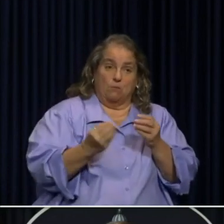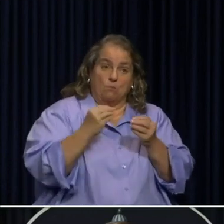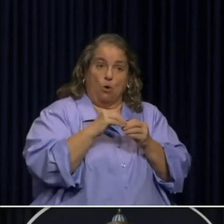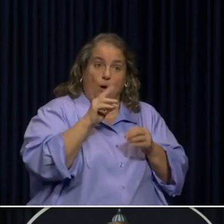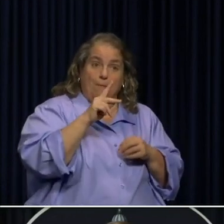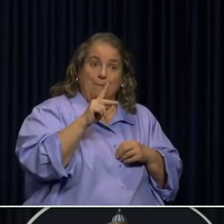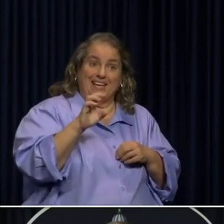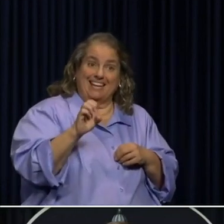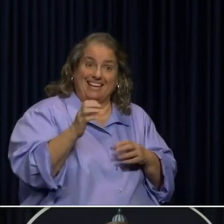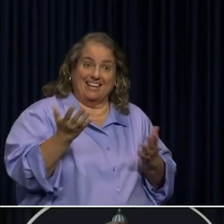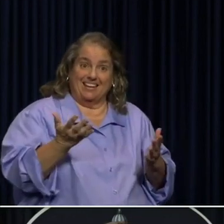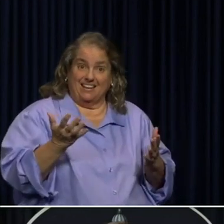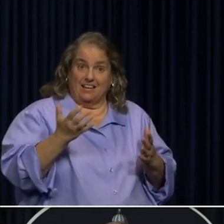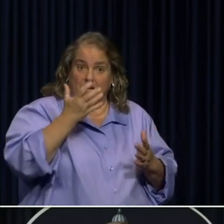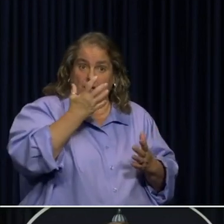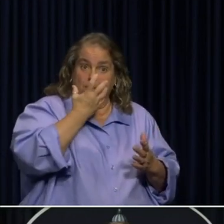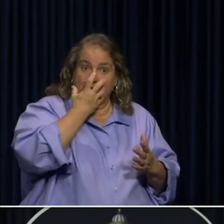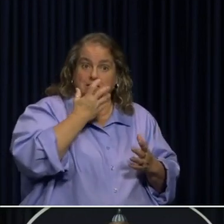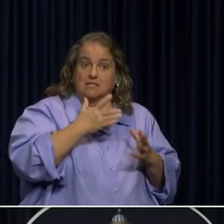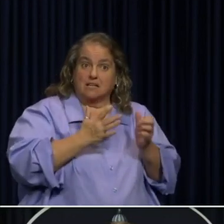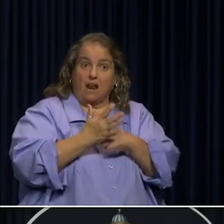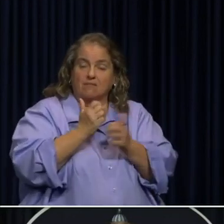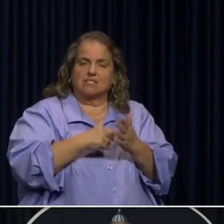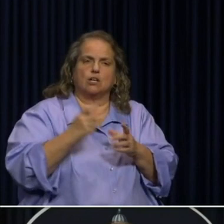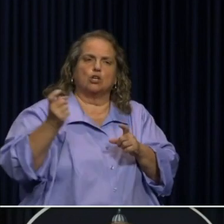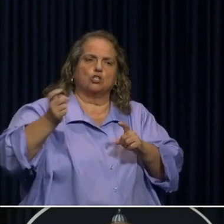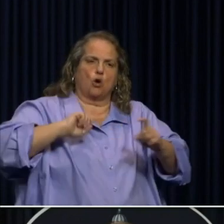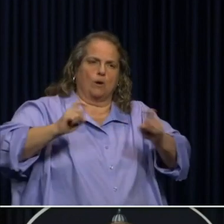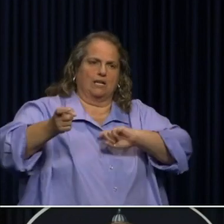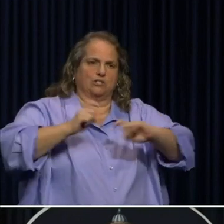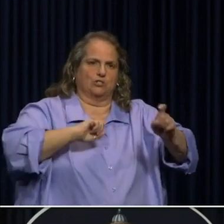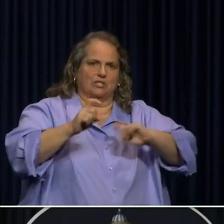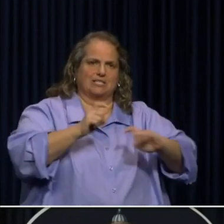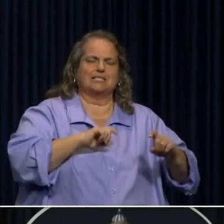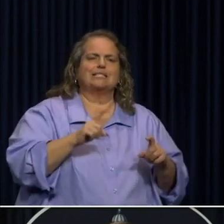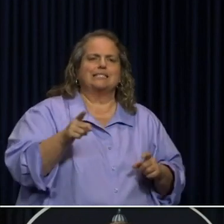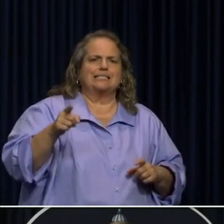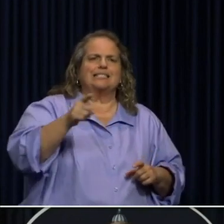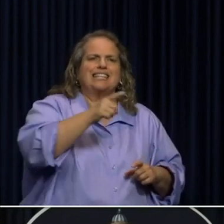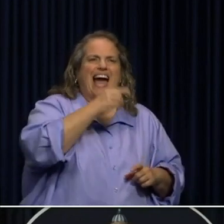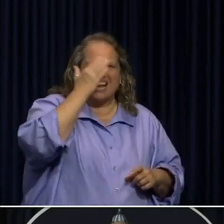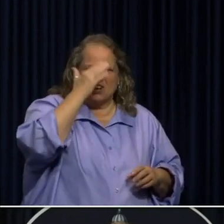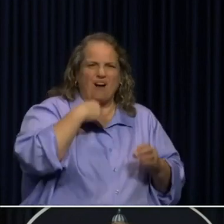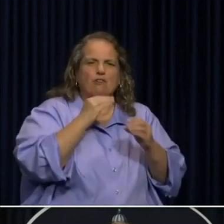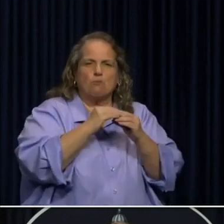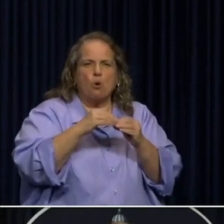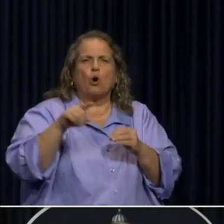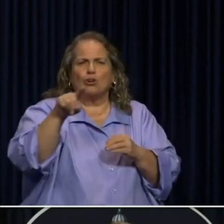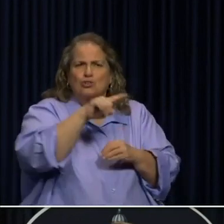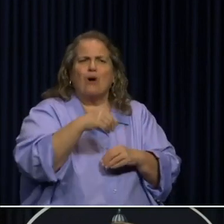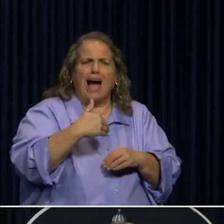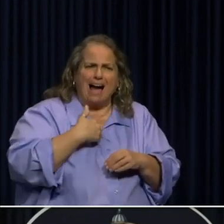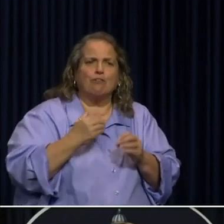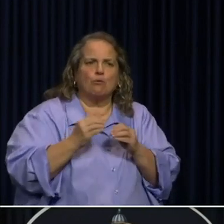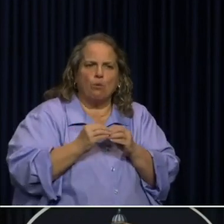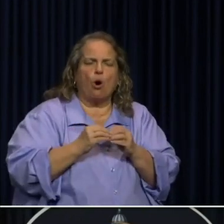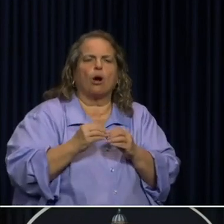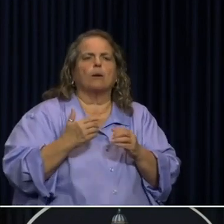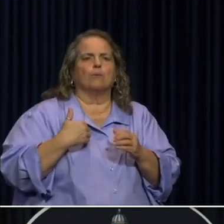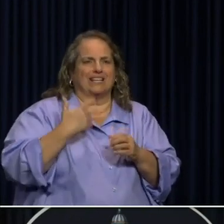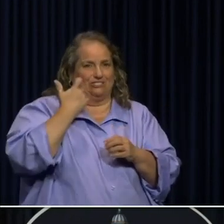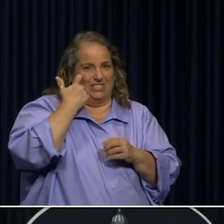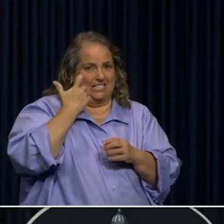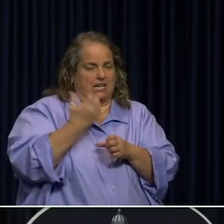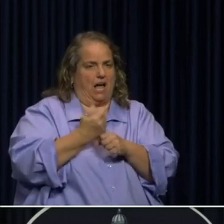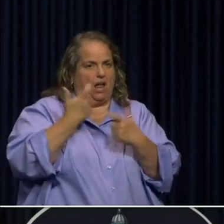are by donations. And I know there is still more that's out there. We've had a couple of large donations